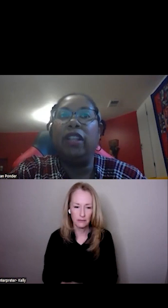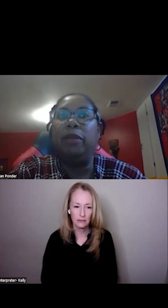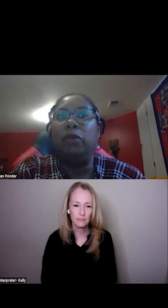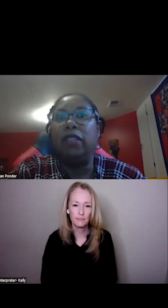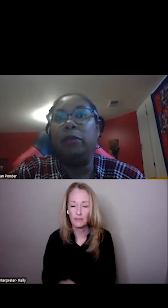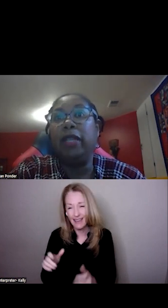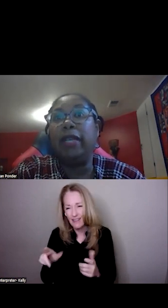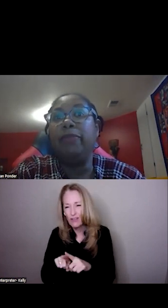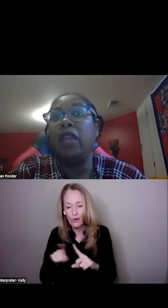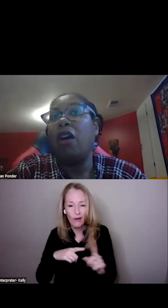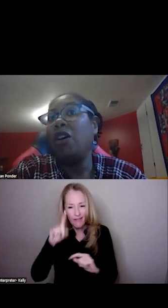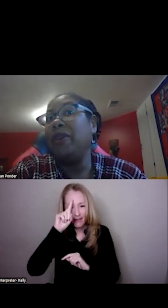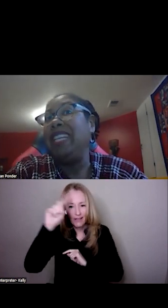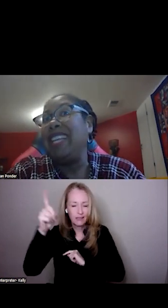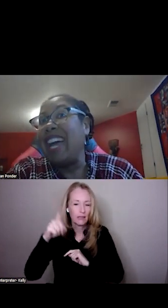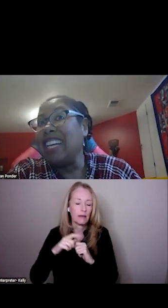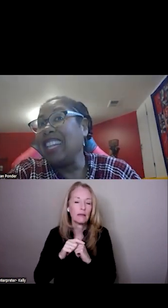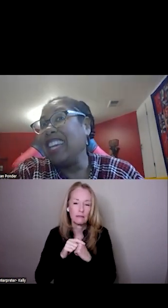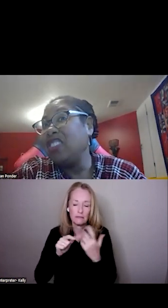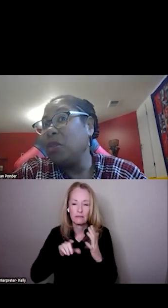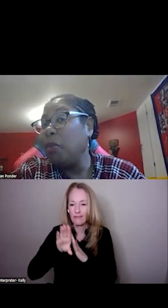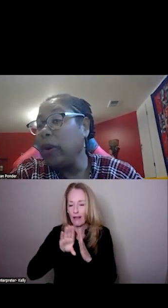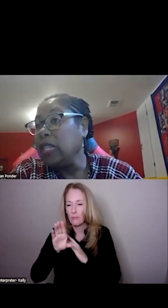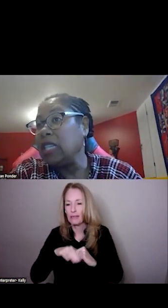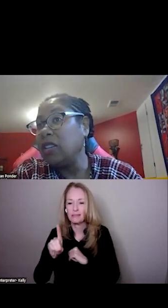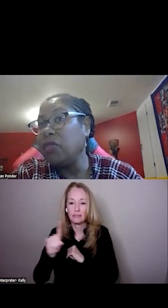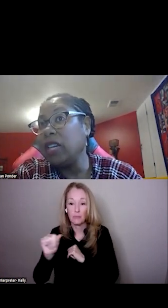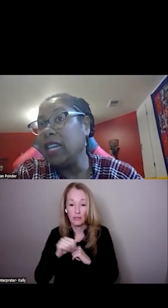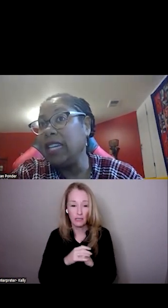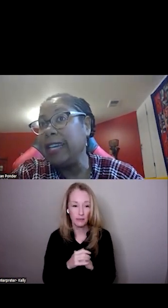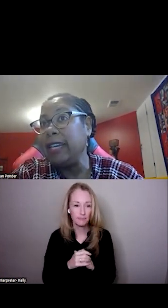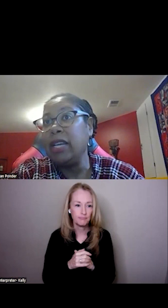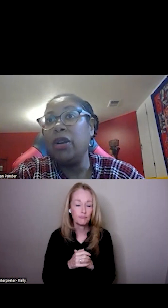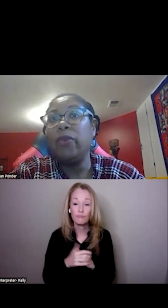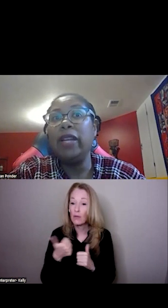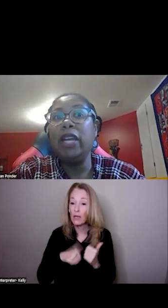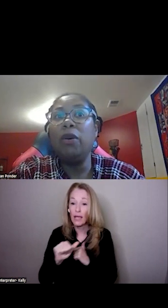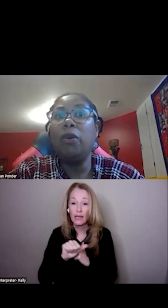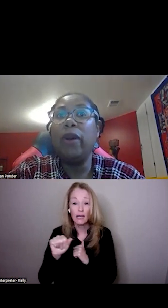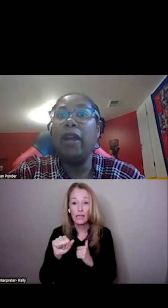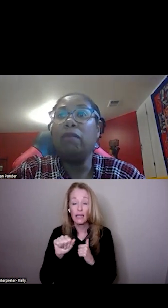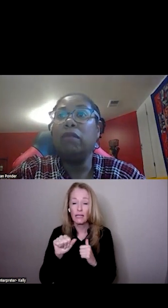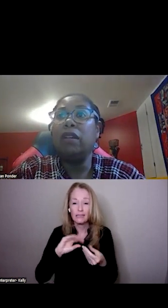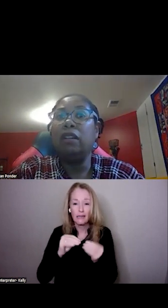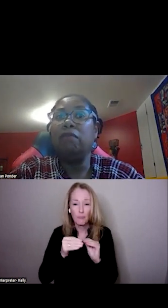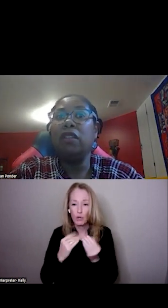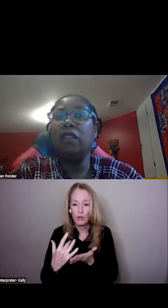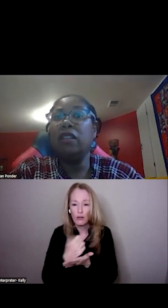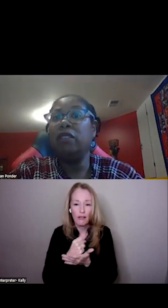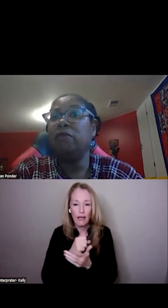intellectual developmental disability. Are there any data collection points for 988 right now around